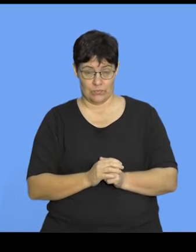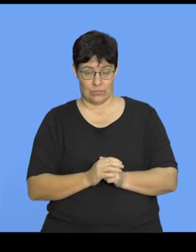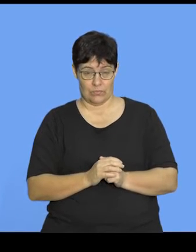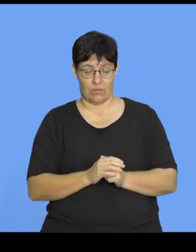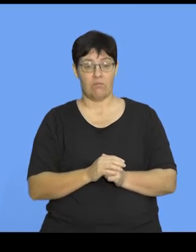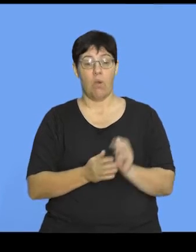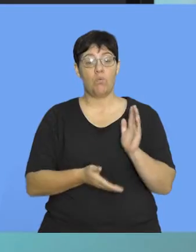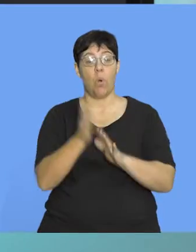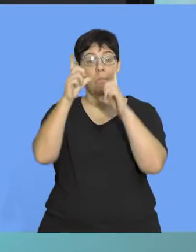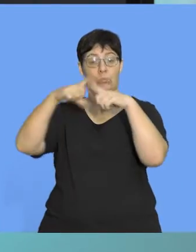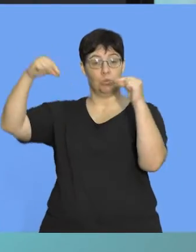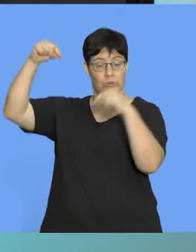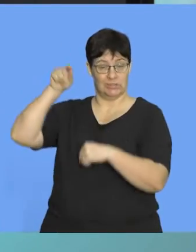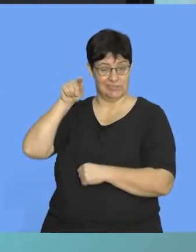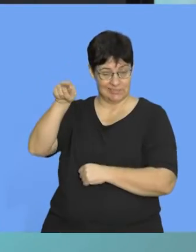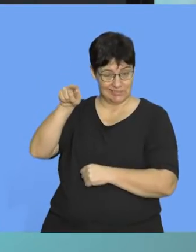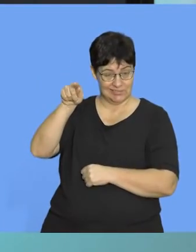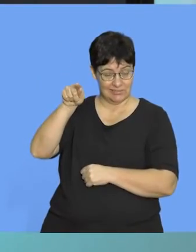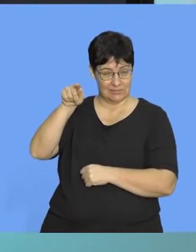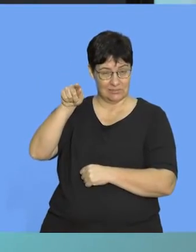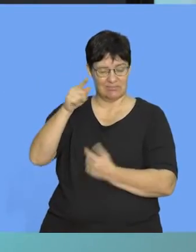the moon, which is a